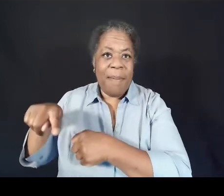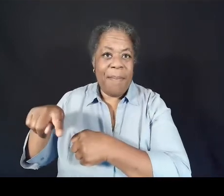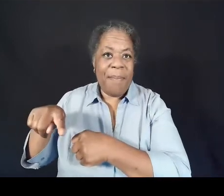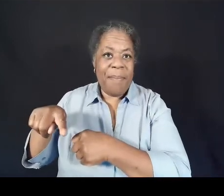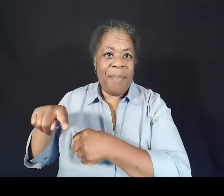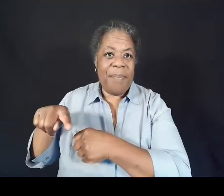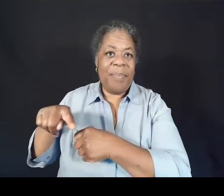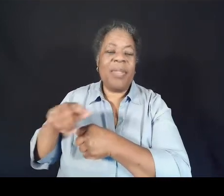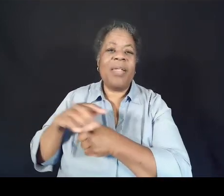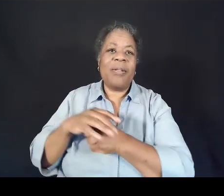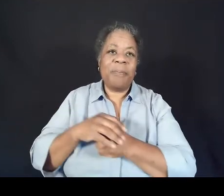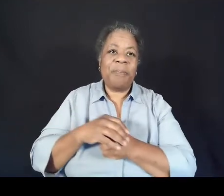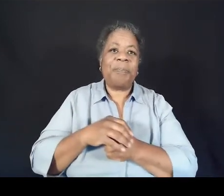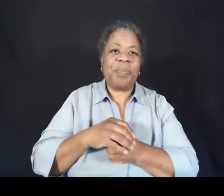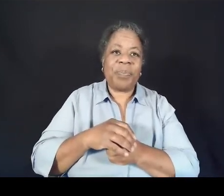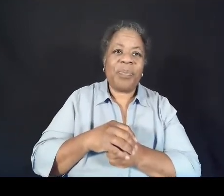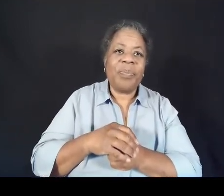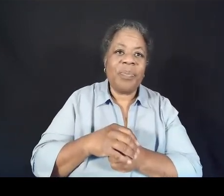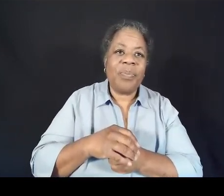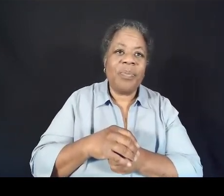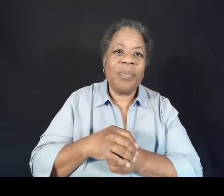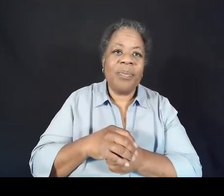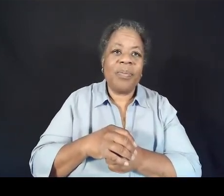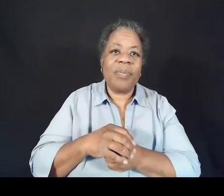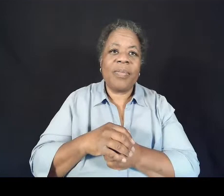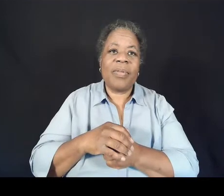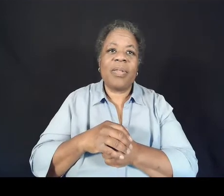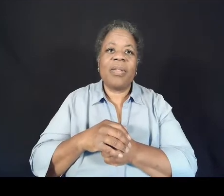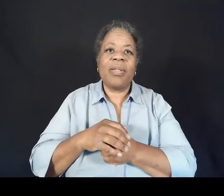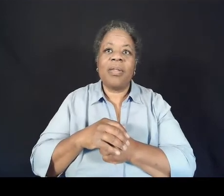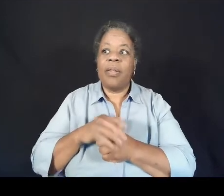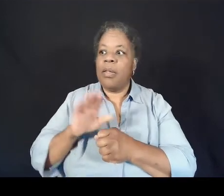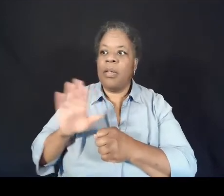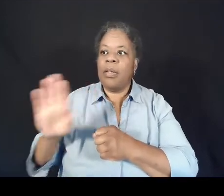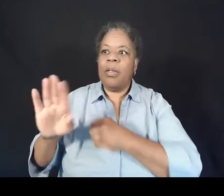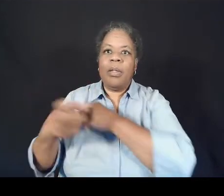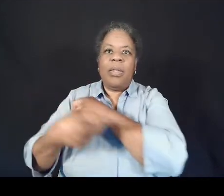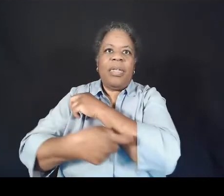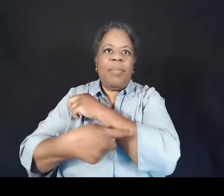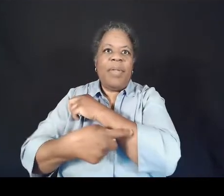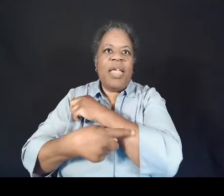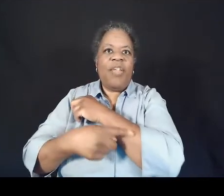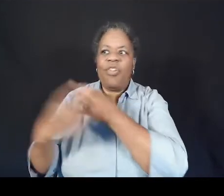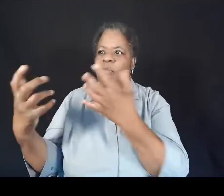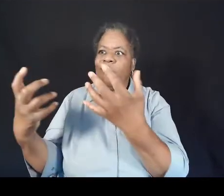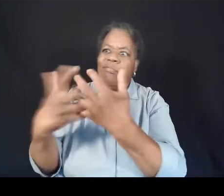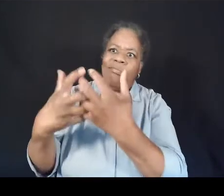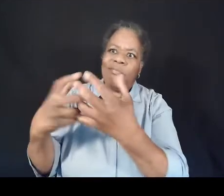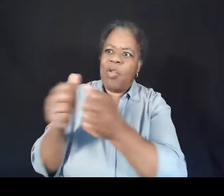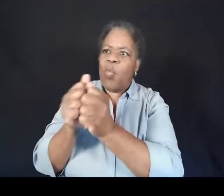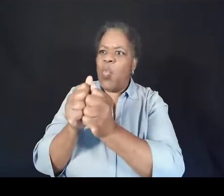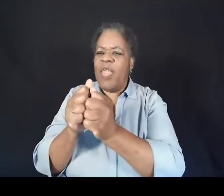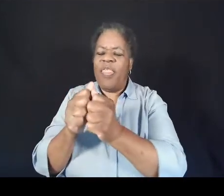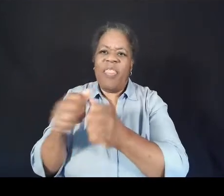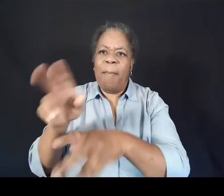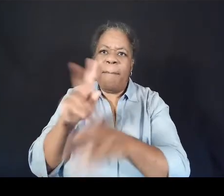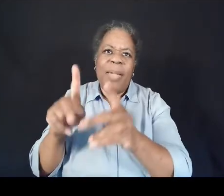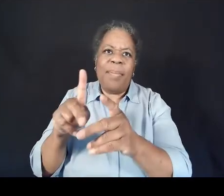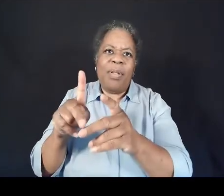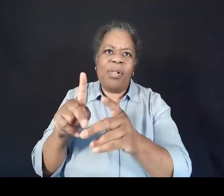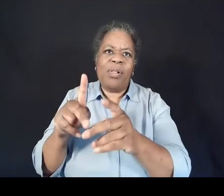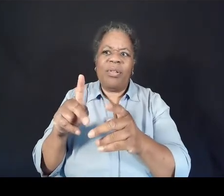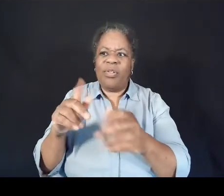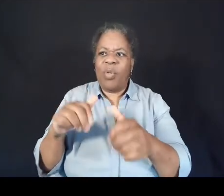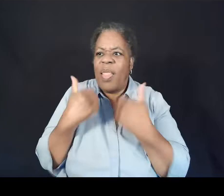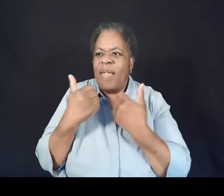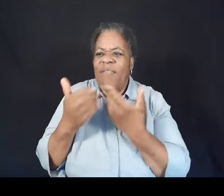Jesus. They're battling the temptation to just go along with the crowd to make life easier. Some